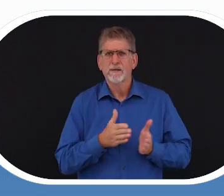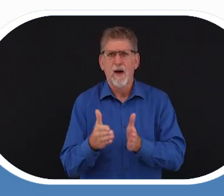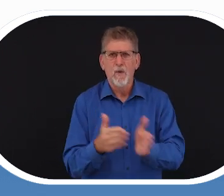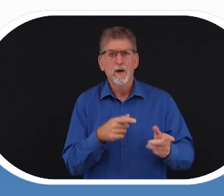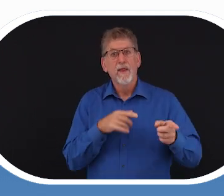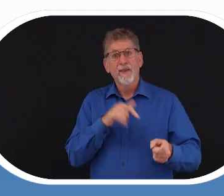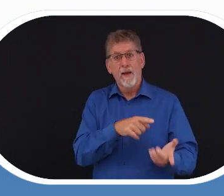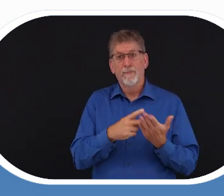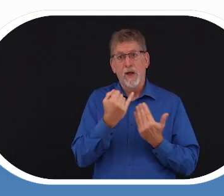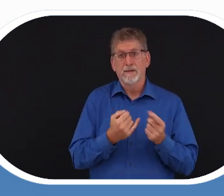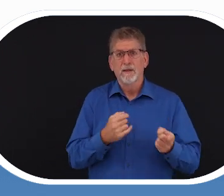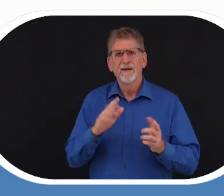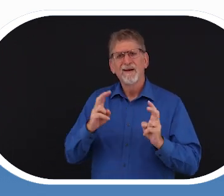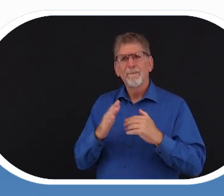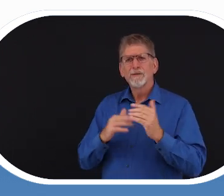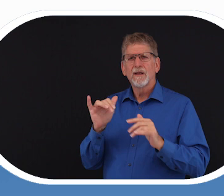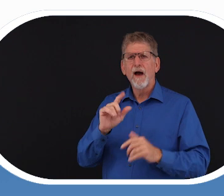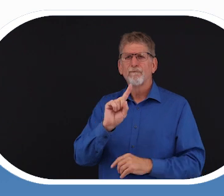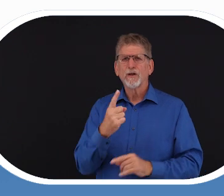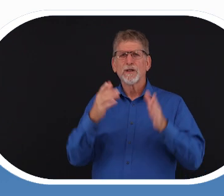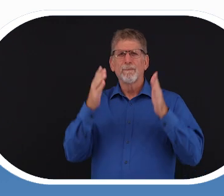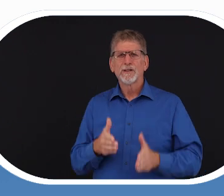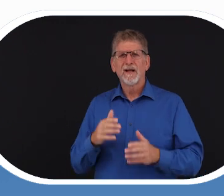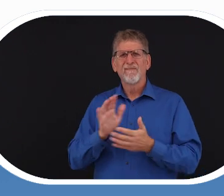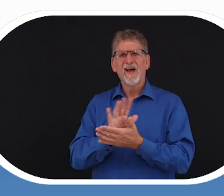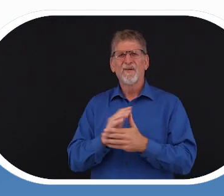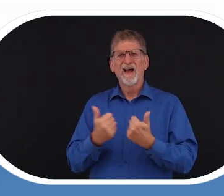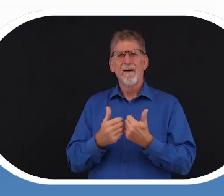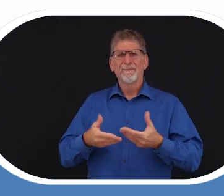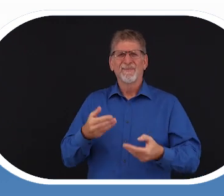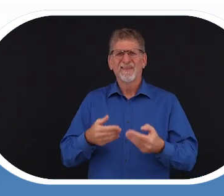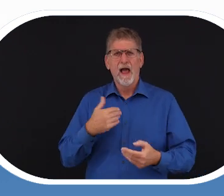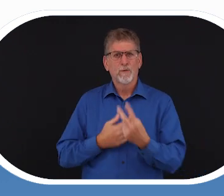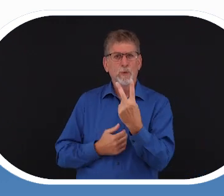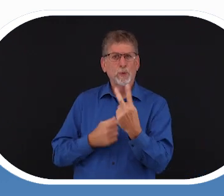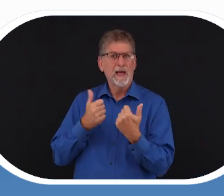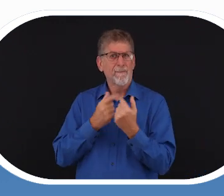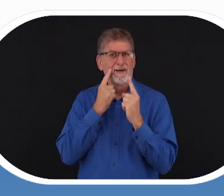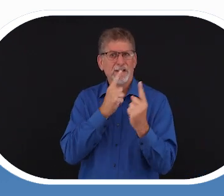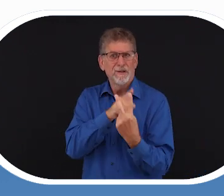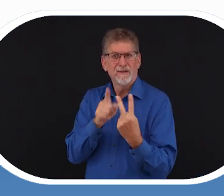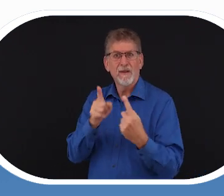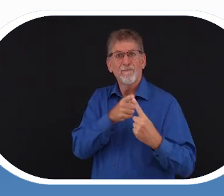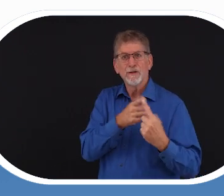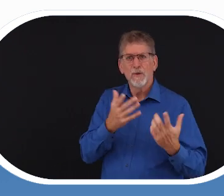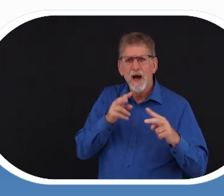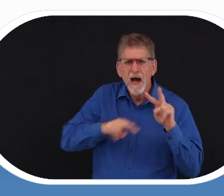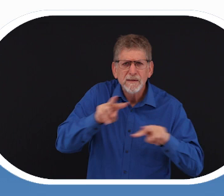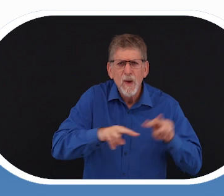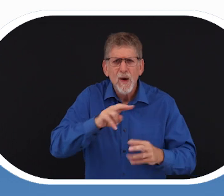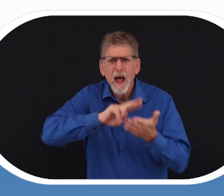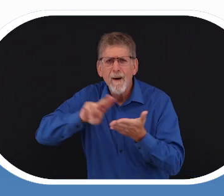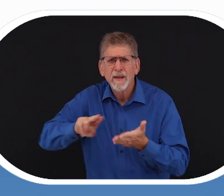a first-person video game. It has 2 game missions. The first is exploring and labeling the sidewalk environment, and the